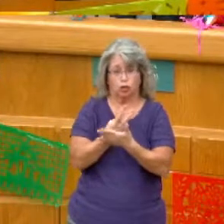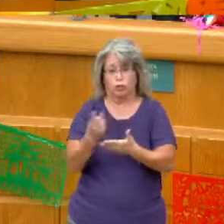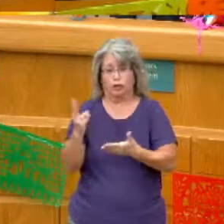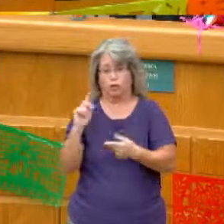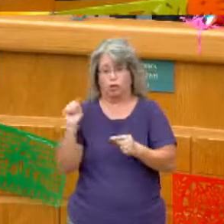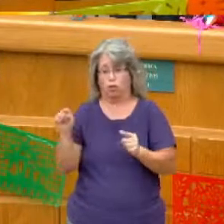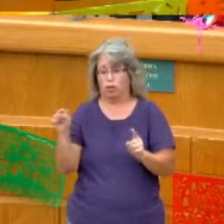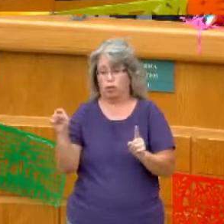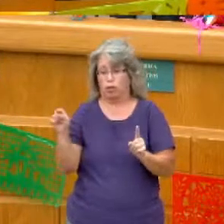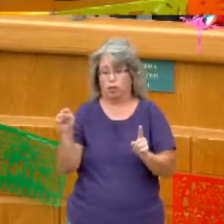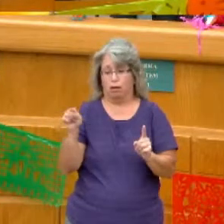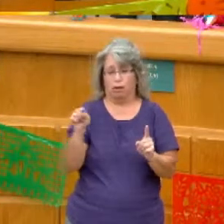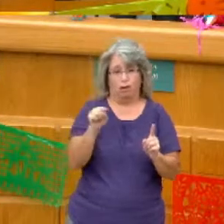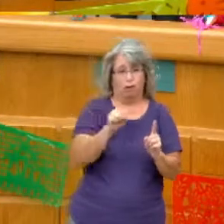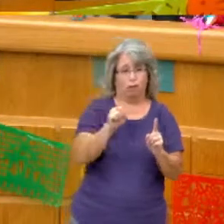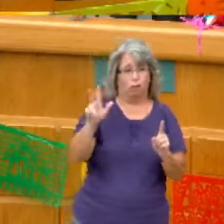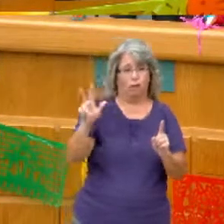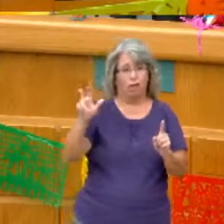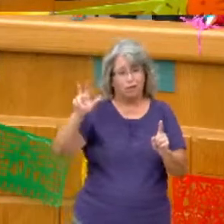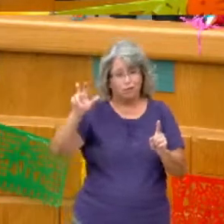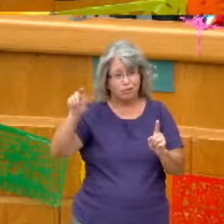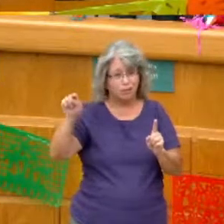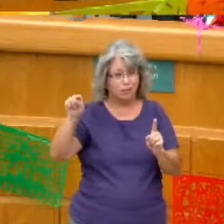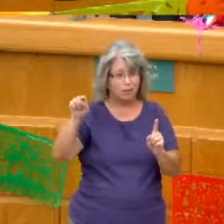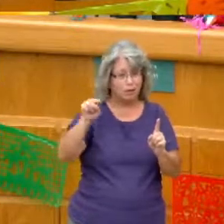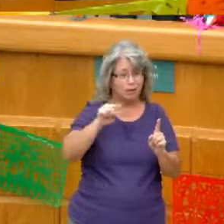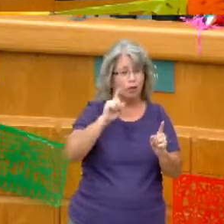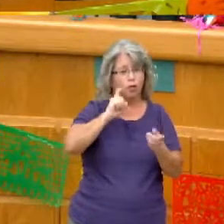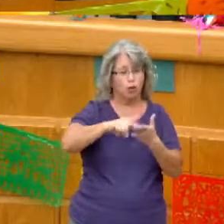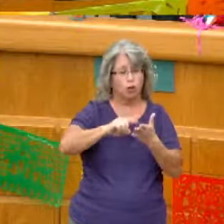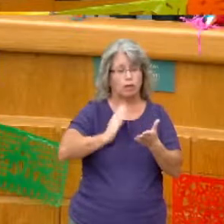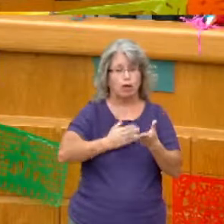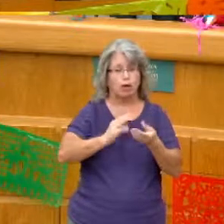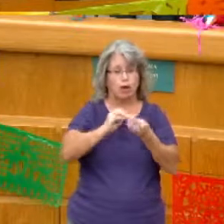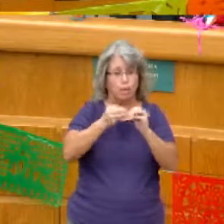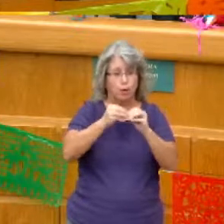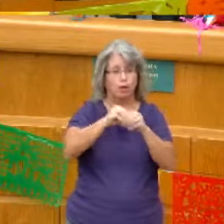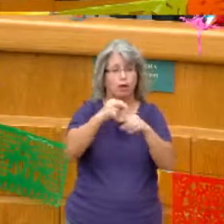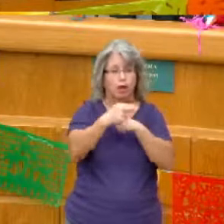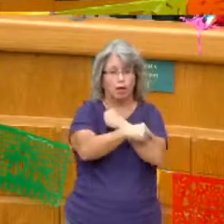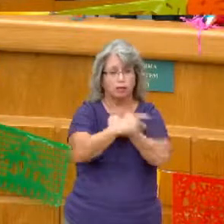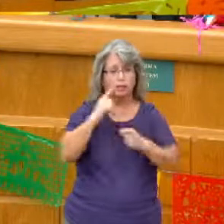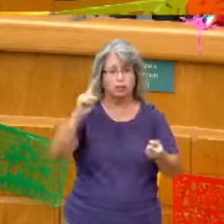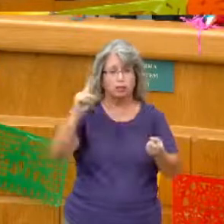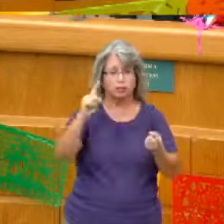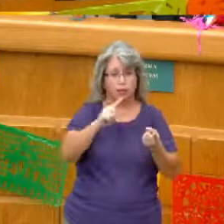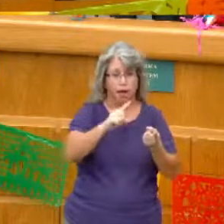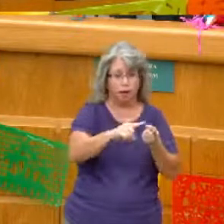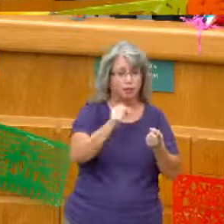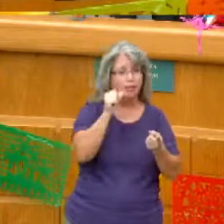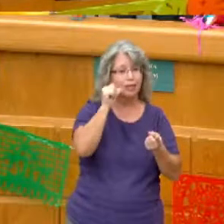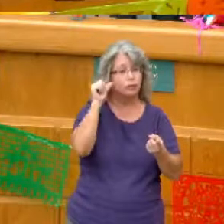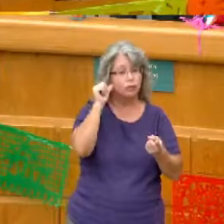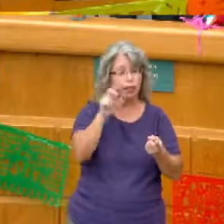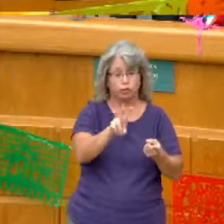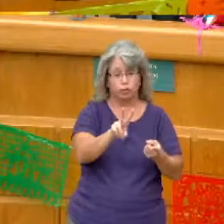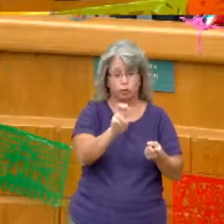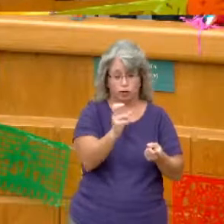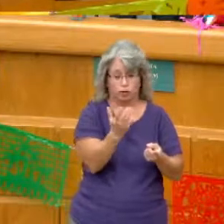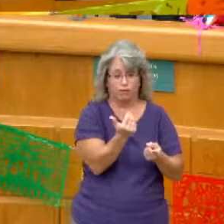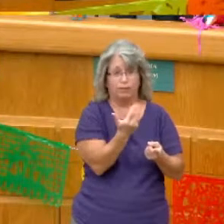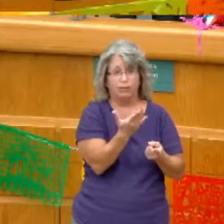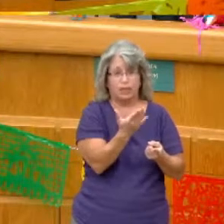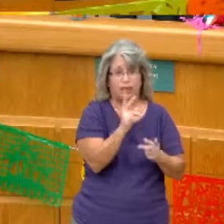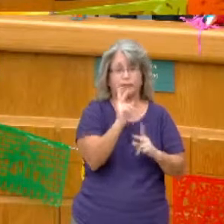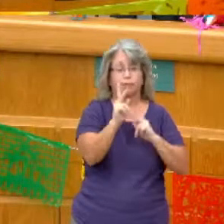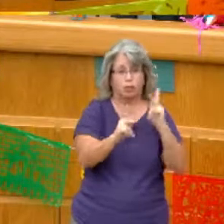you notice the trend that the hospitalization numbers are coming down. They dipped down yesterday to 215 people hospitalized